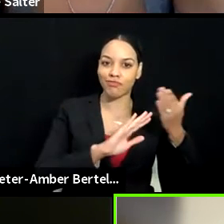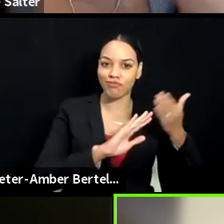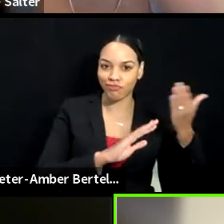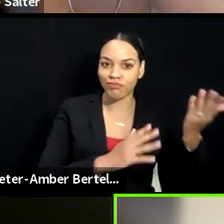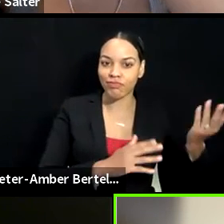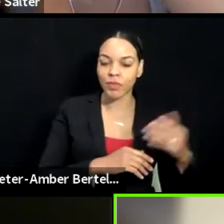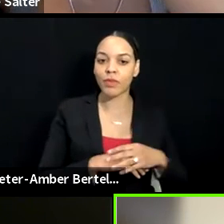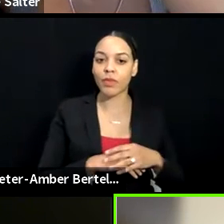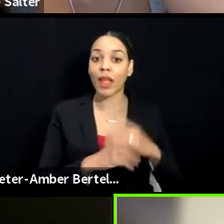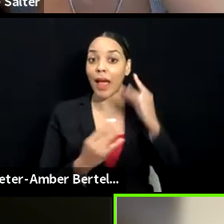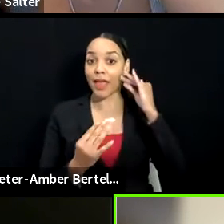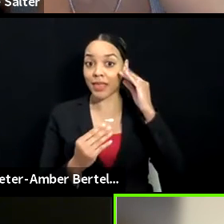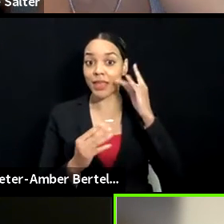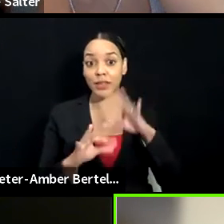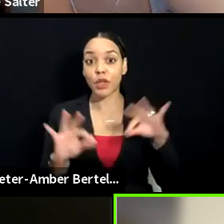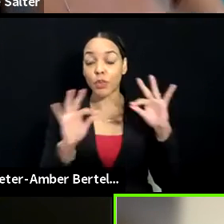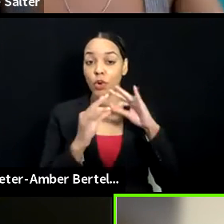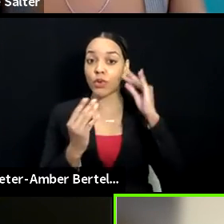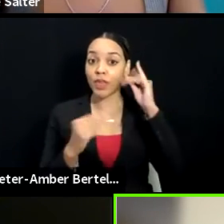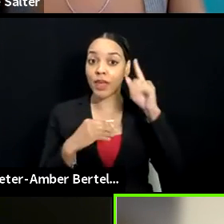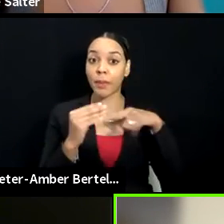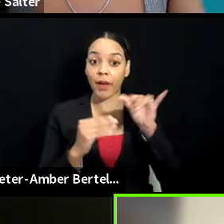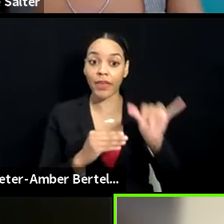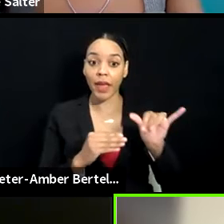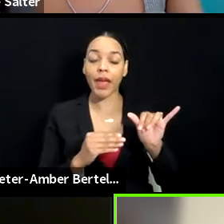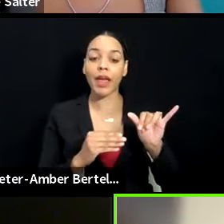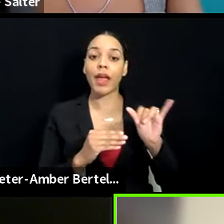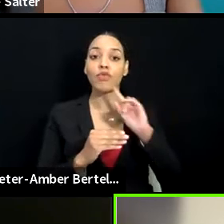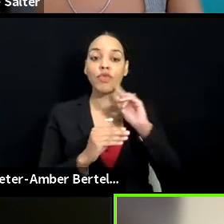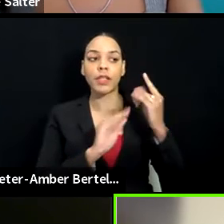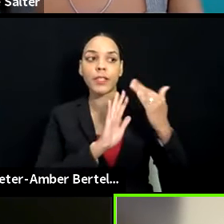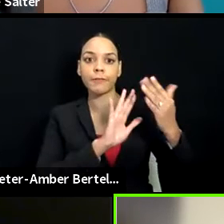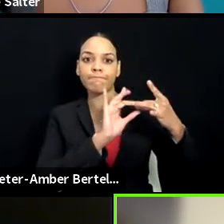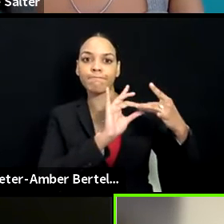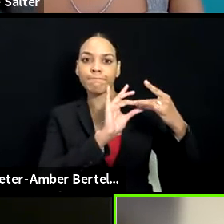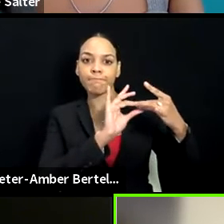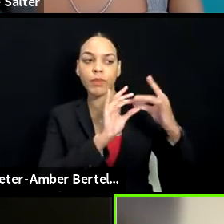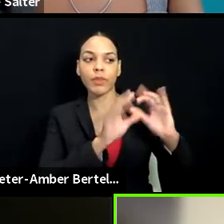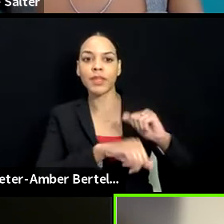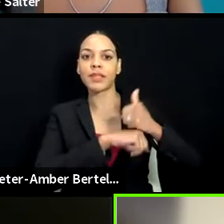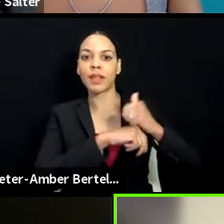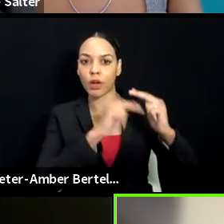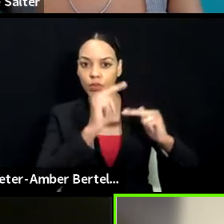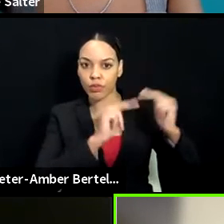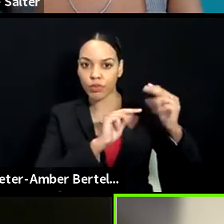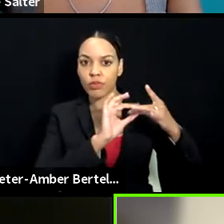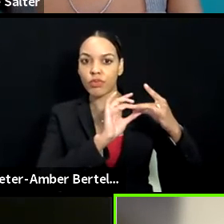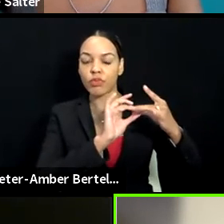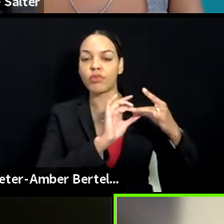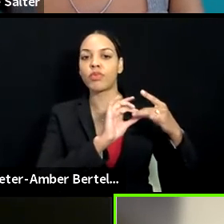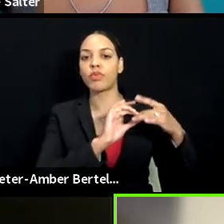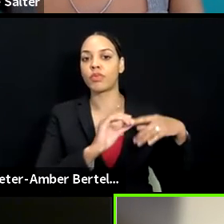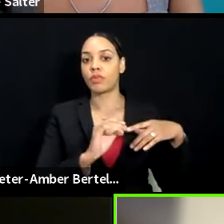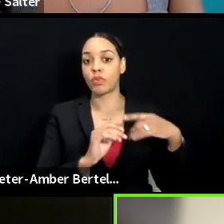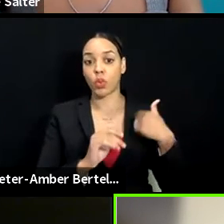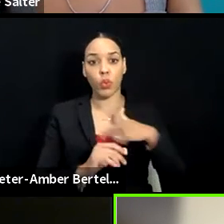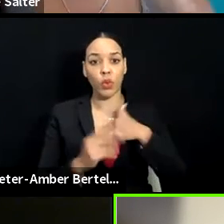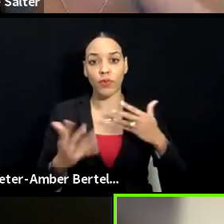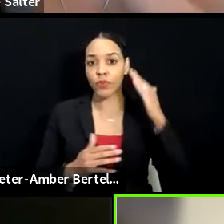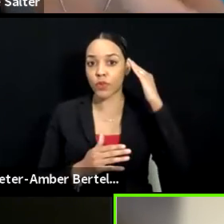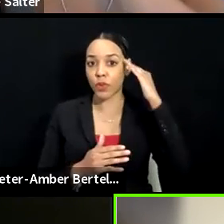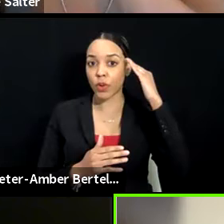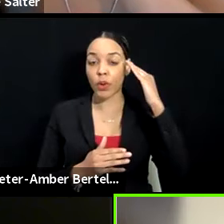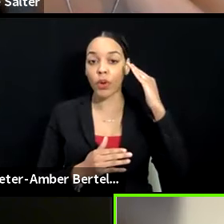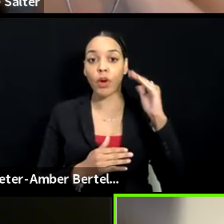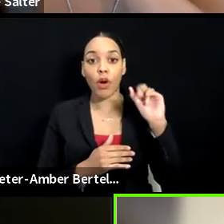to think about that, and we need to engage, and we need to create relationships, and we need to build on that, because I think we all know what the